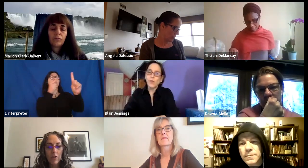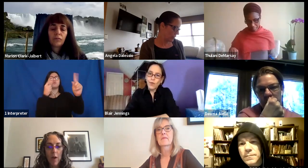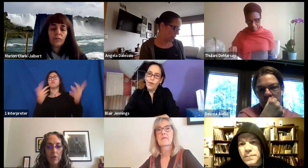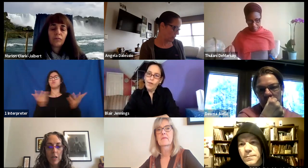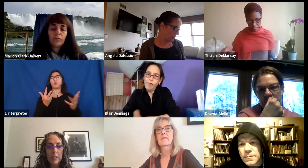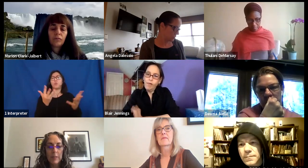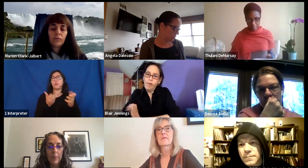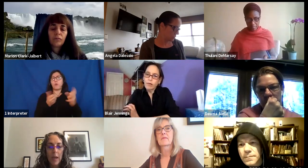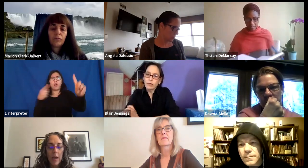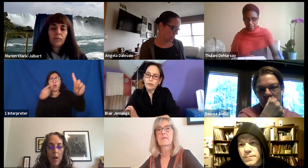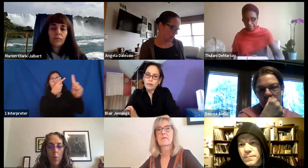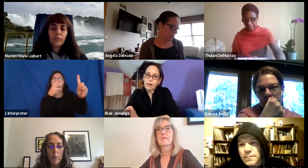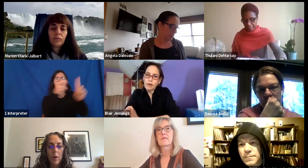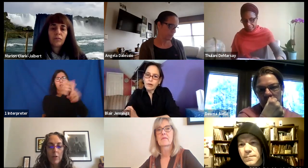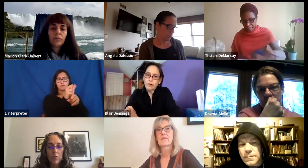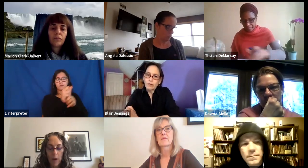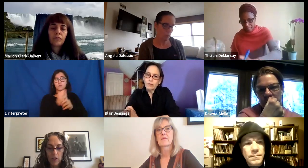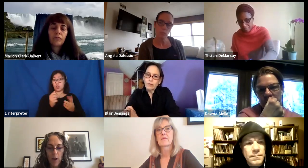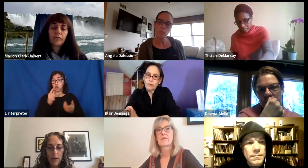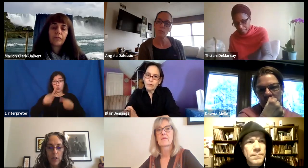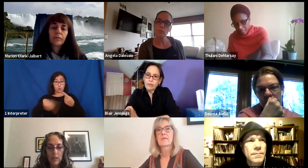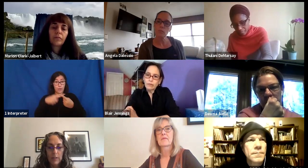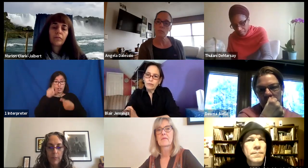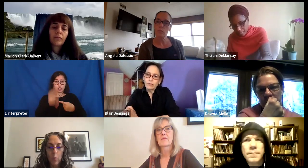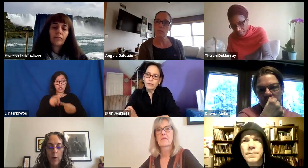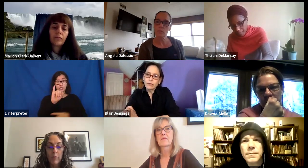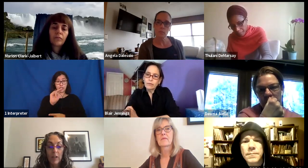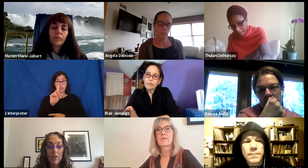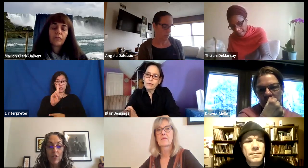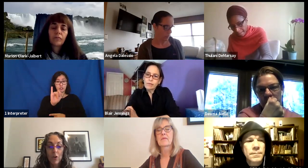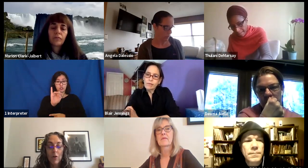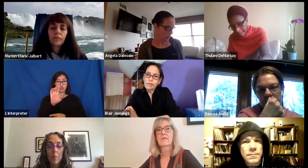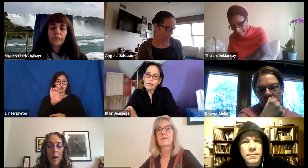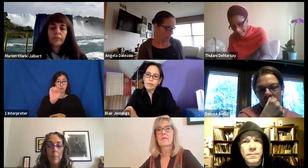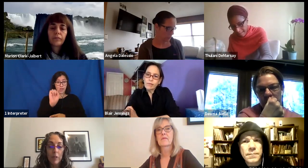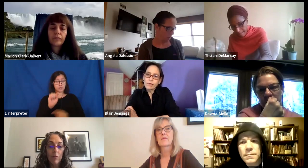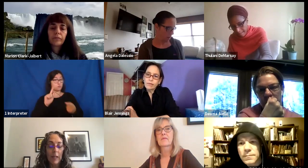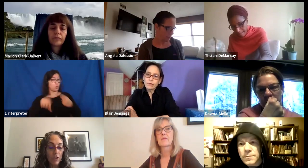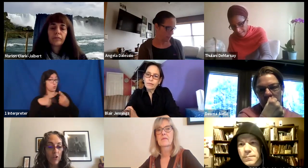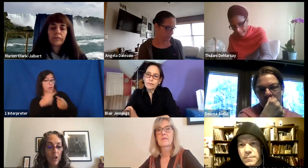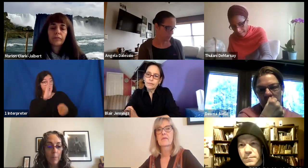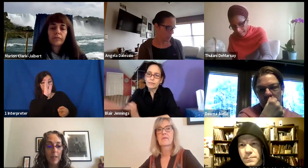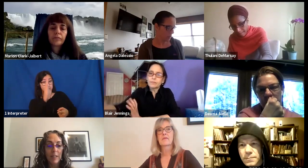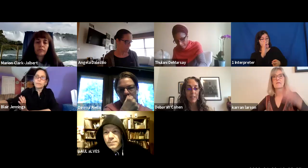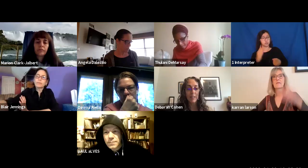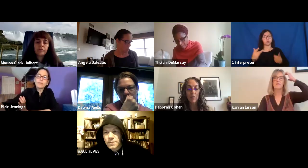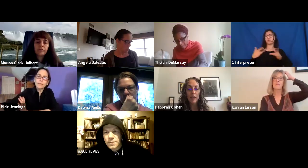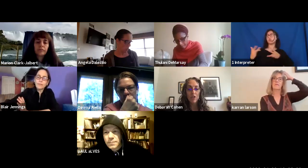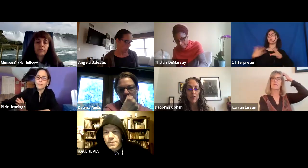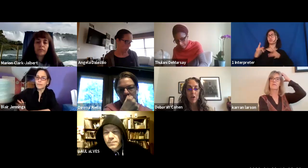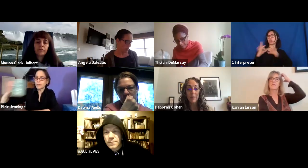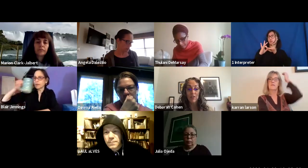indirect strategies? When do we want to use the direct strategies? When are we really concerned about building relationships and